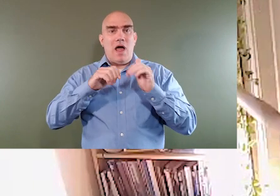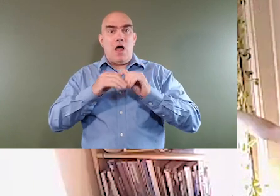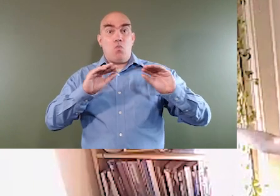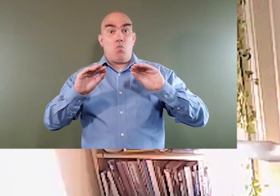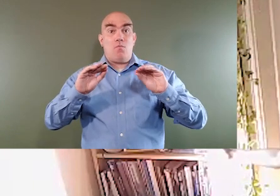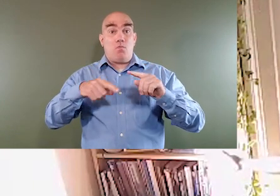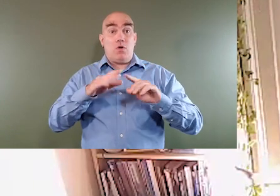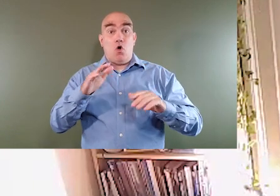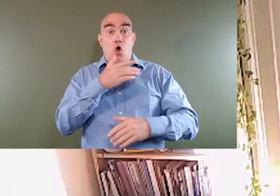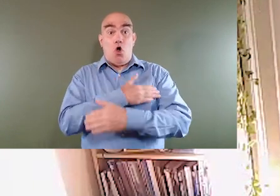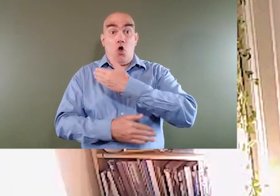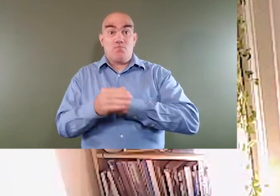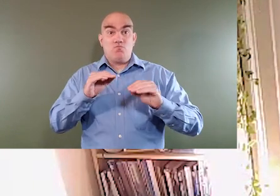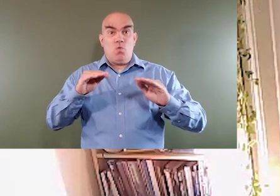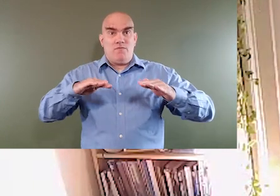arms move with you.